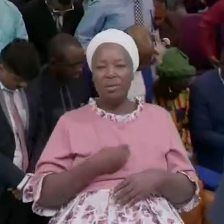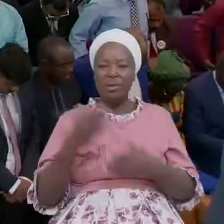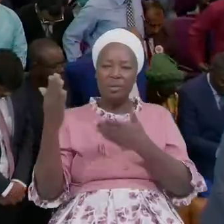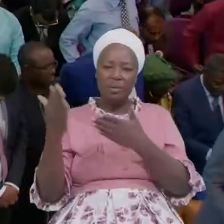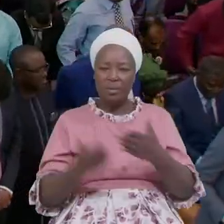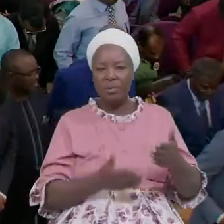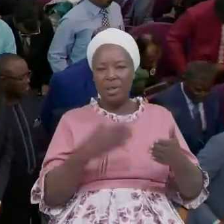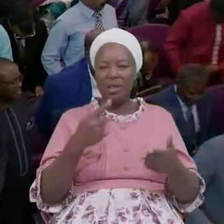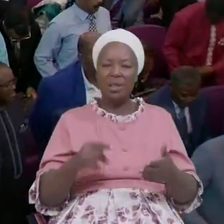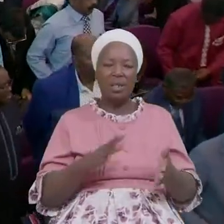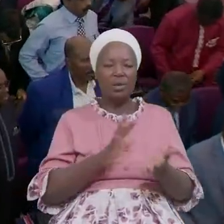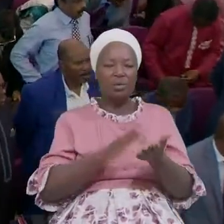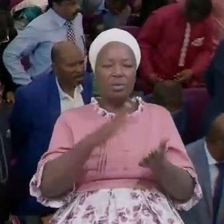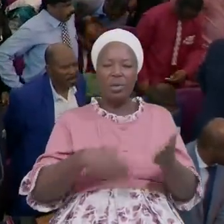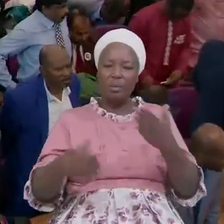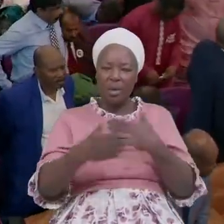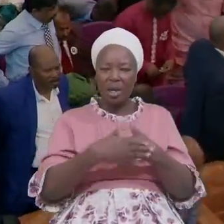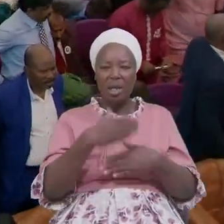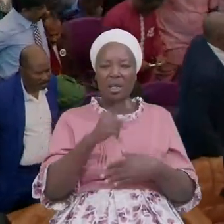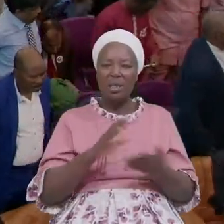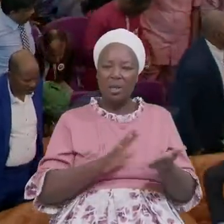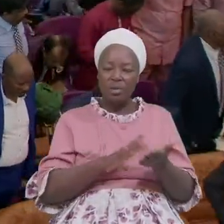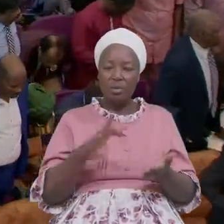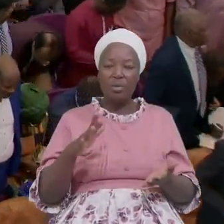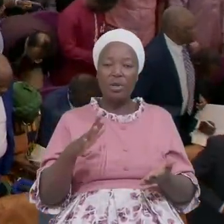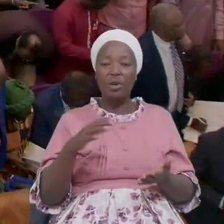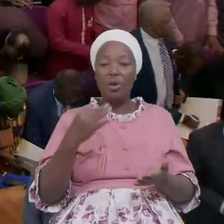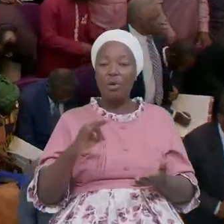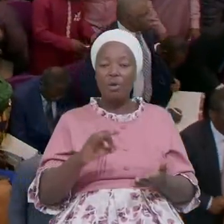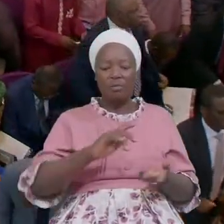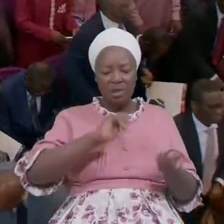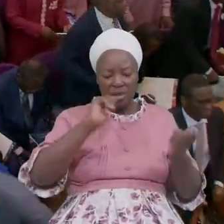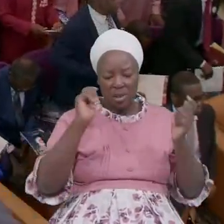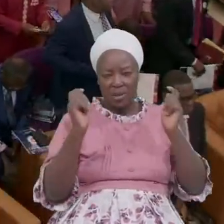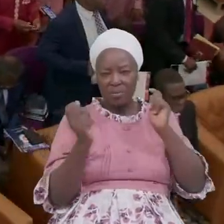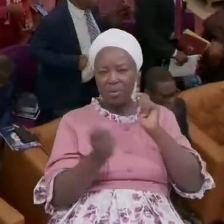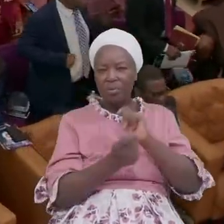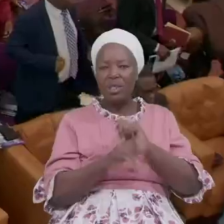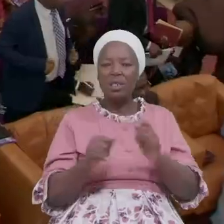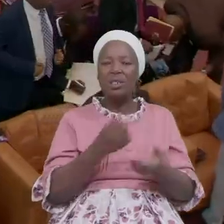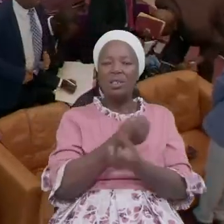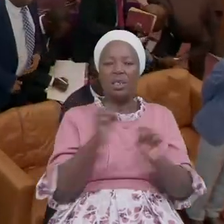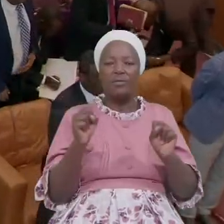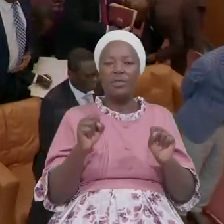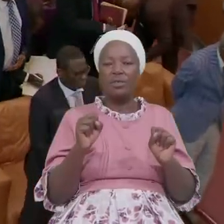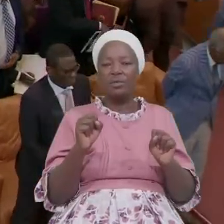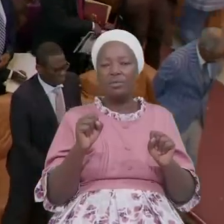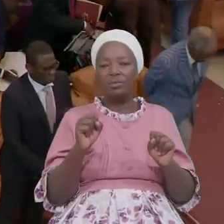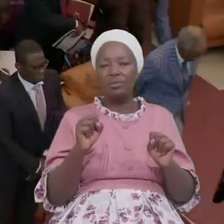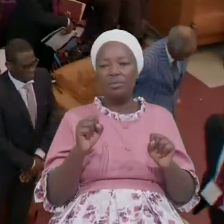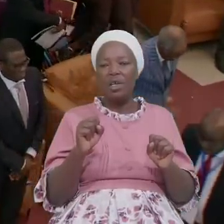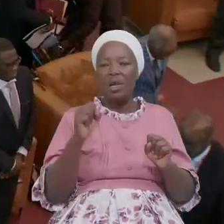the glory back. The glory of transforming salvation from